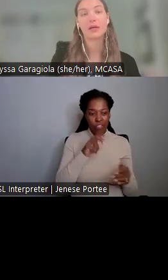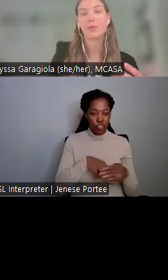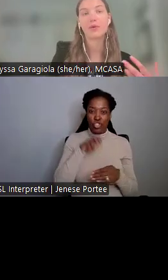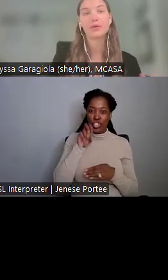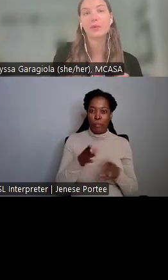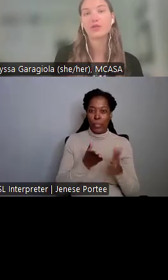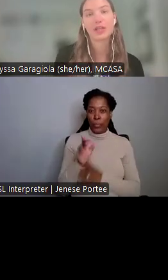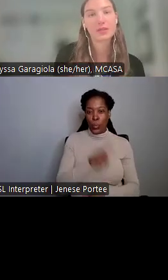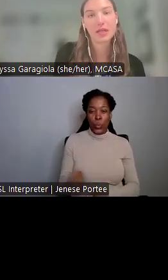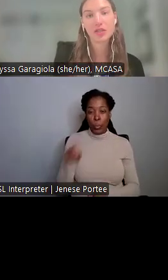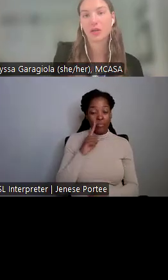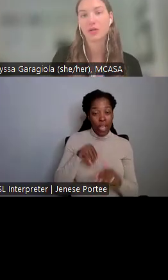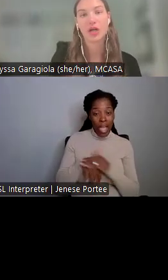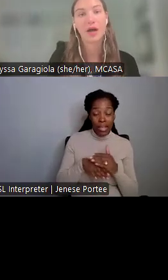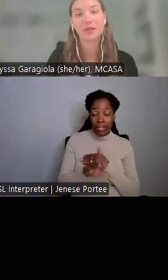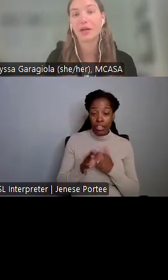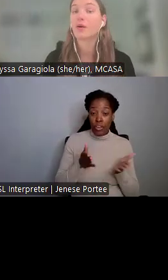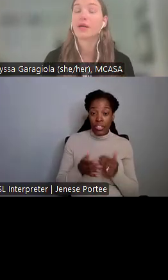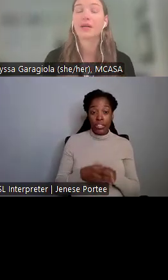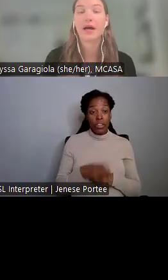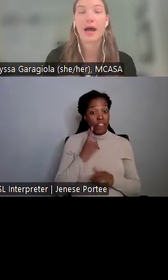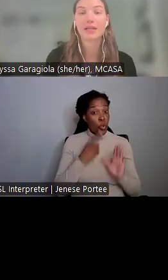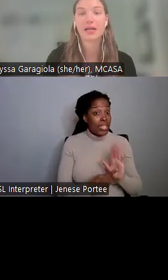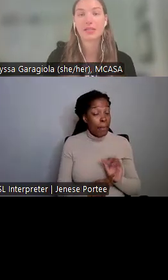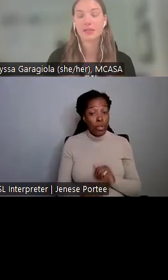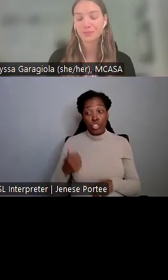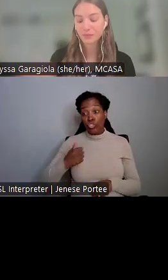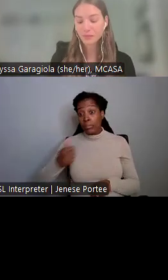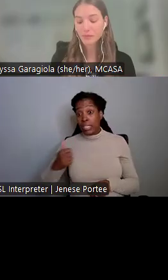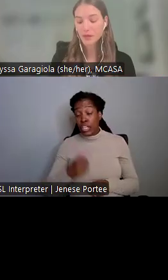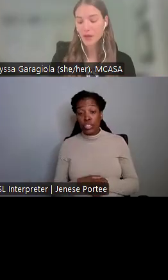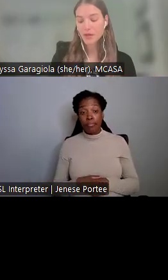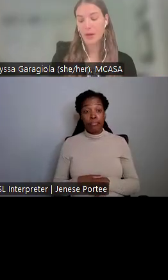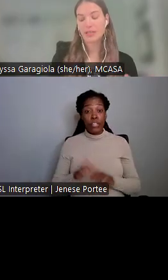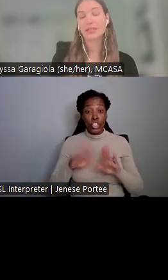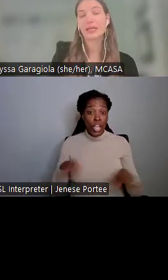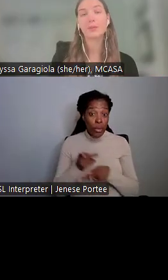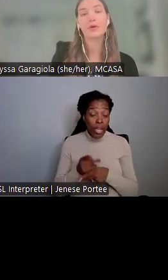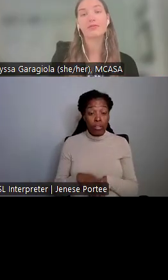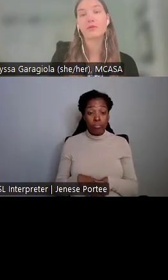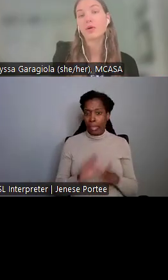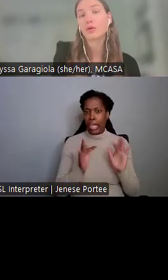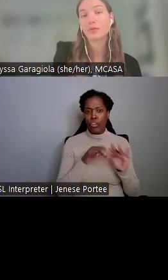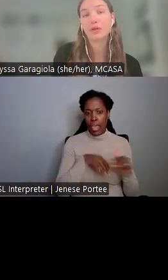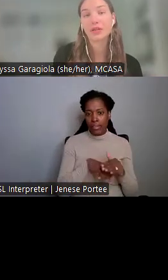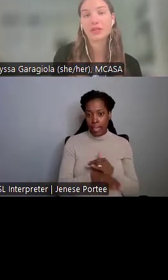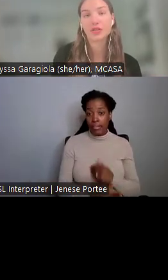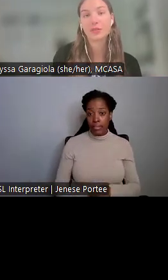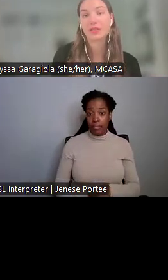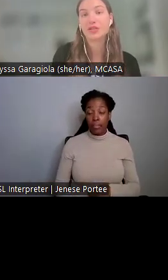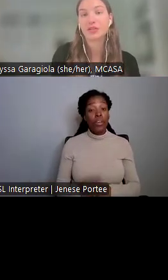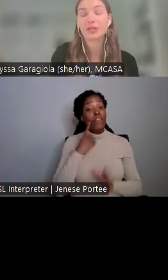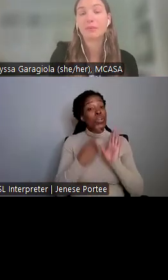For example, with transportation or childcare or internet access. As an example, for rural